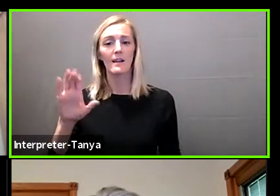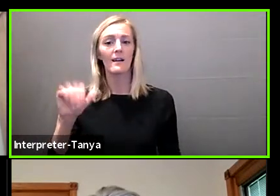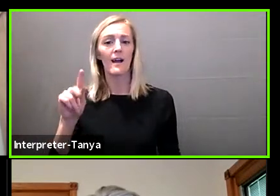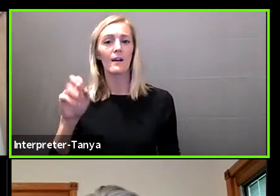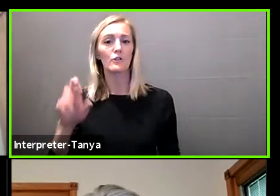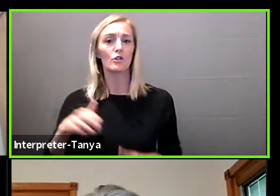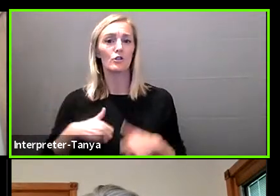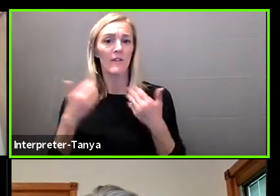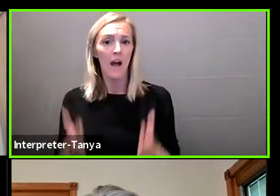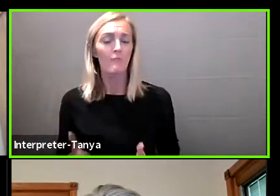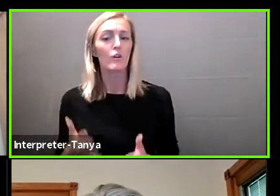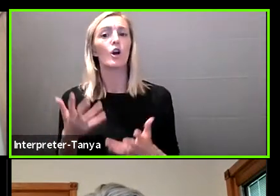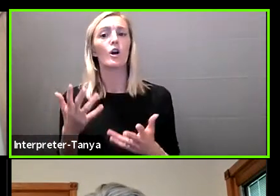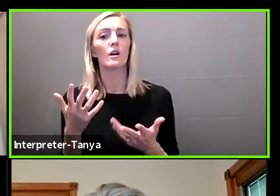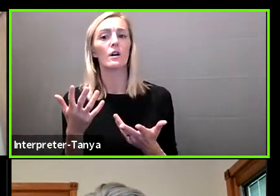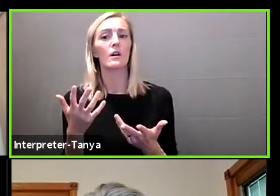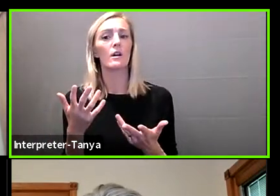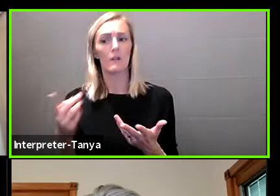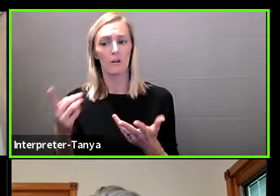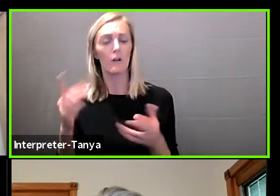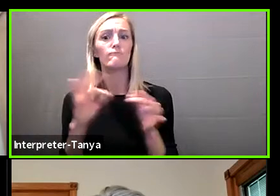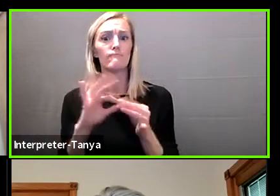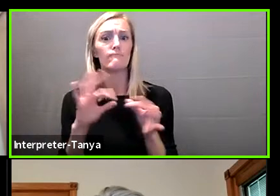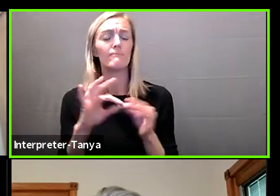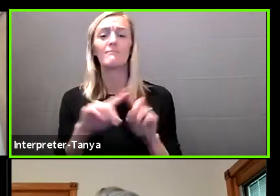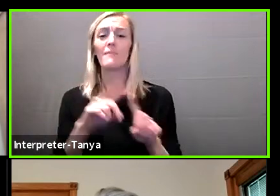when it comes to COVID?